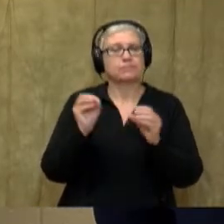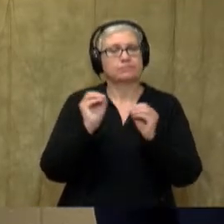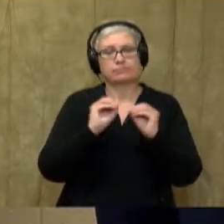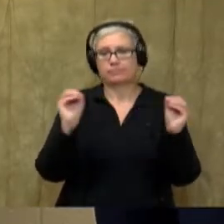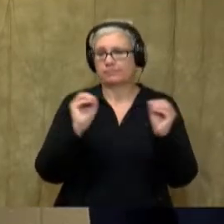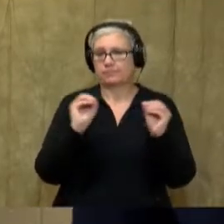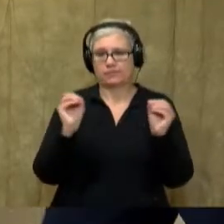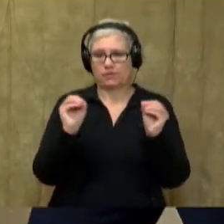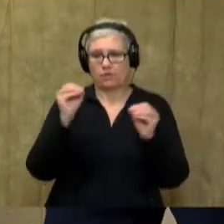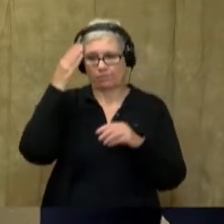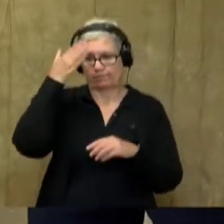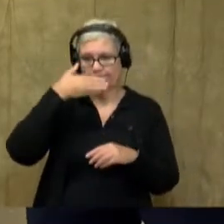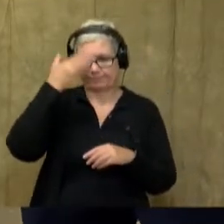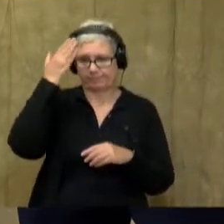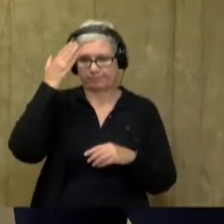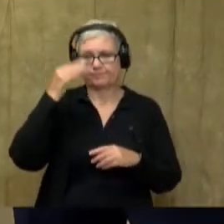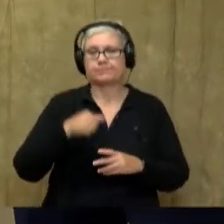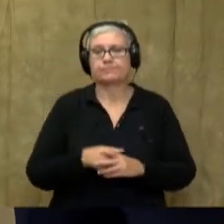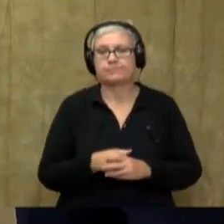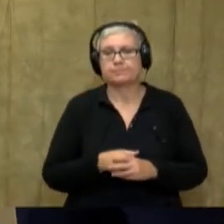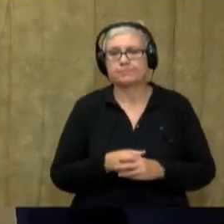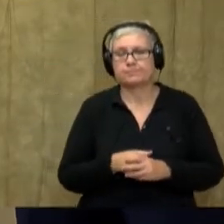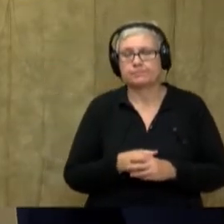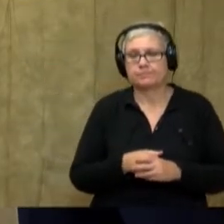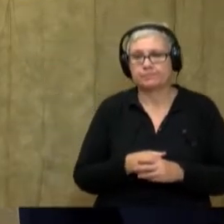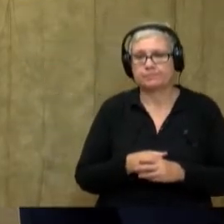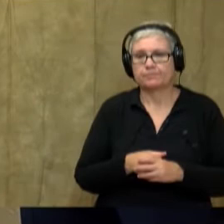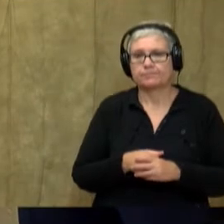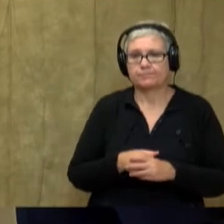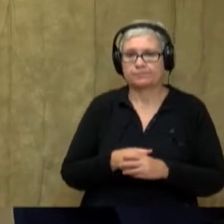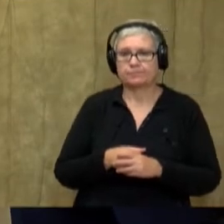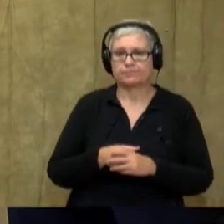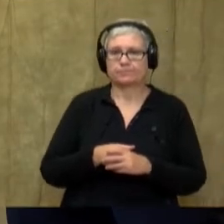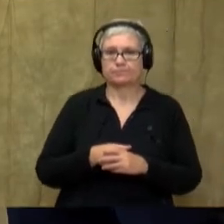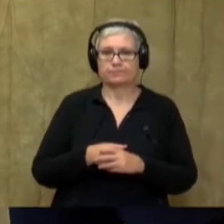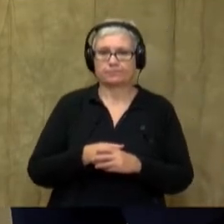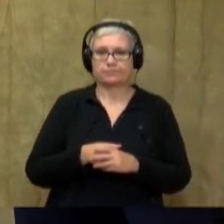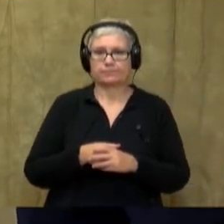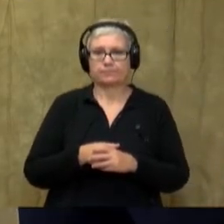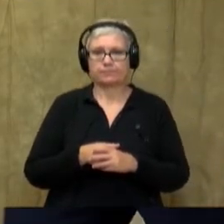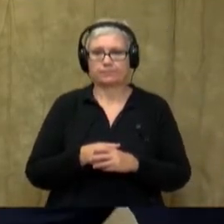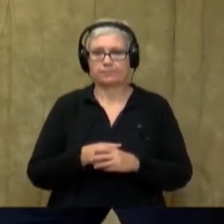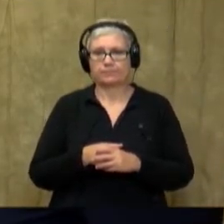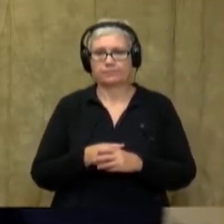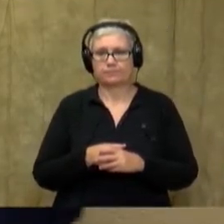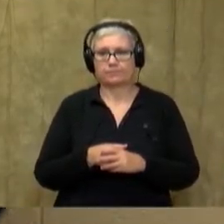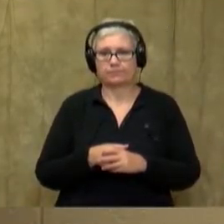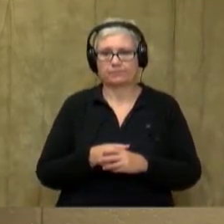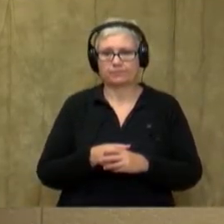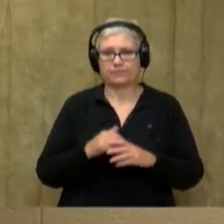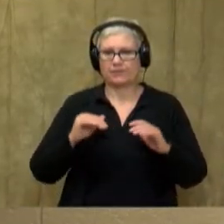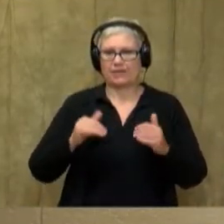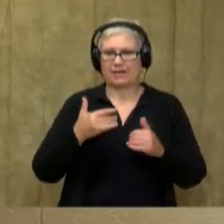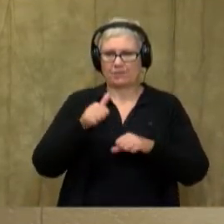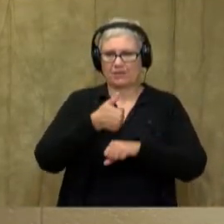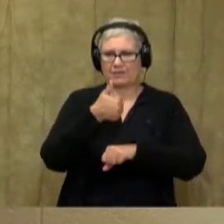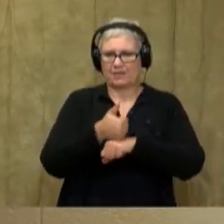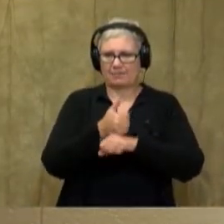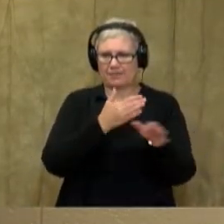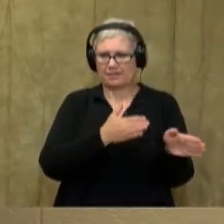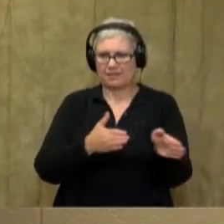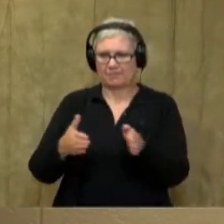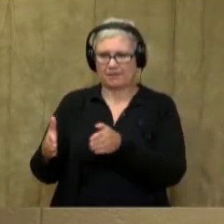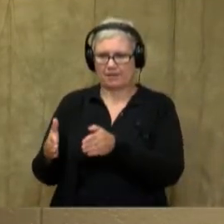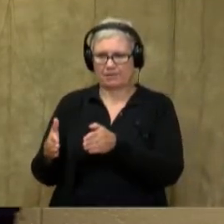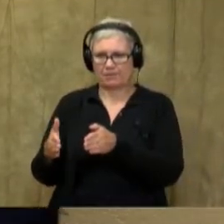no faces painted at all. Now, how can we establish any kind of pattern for